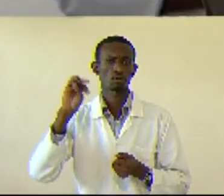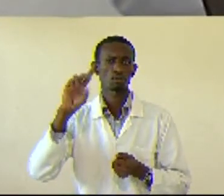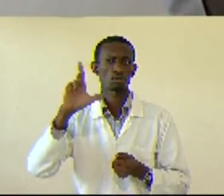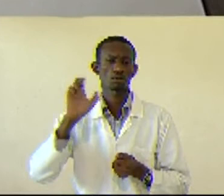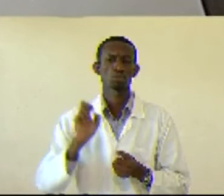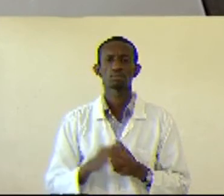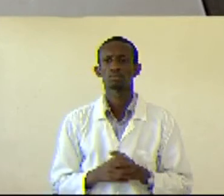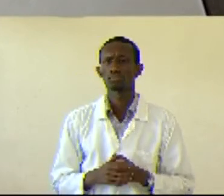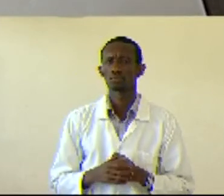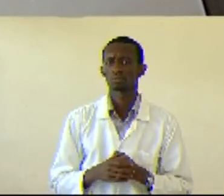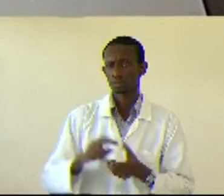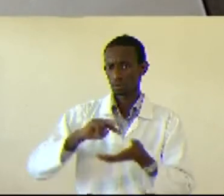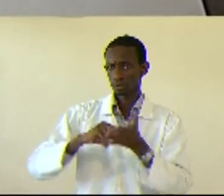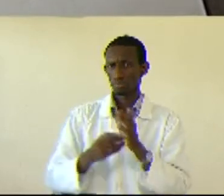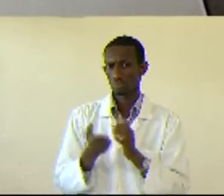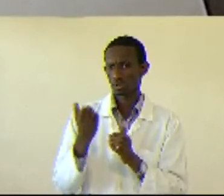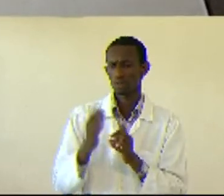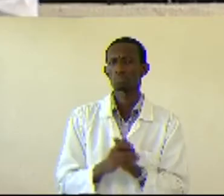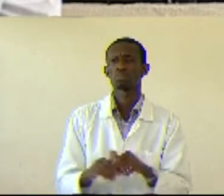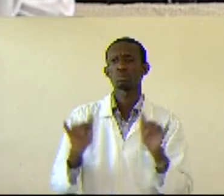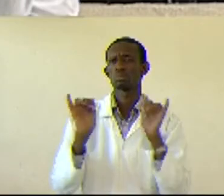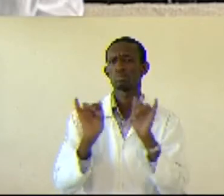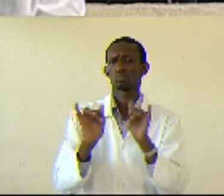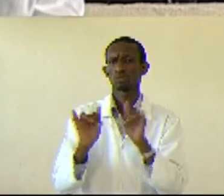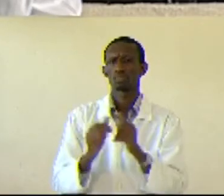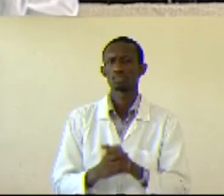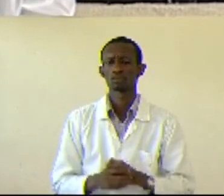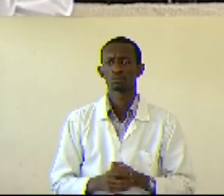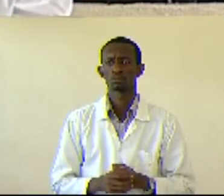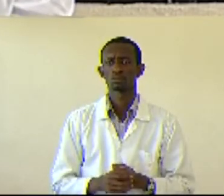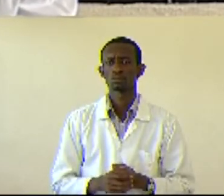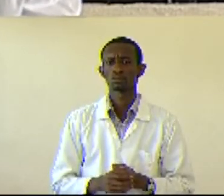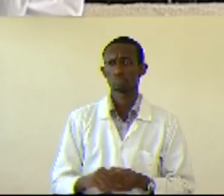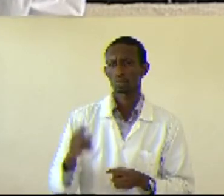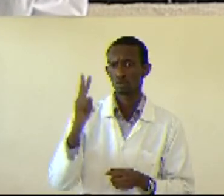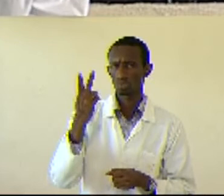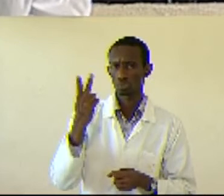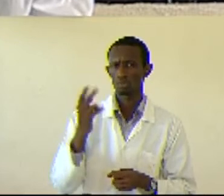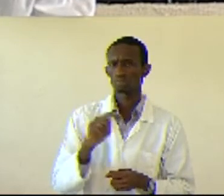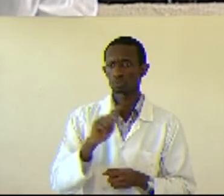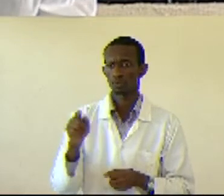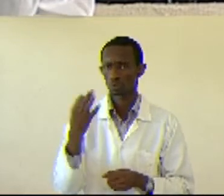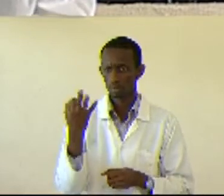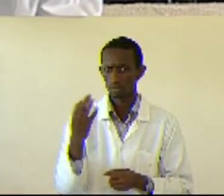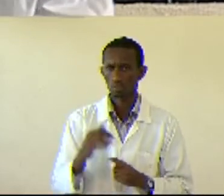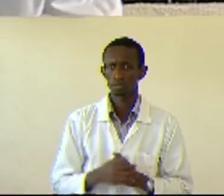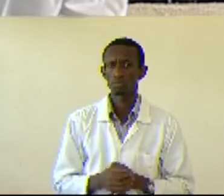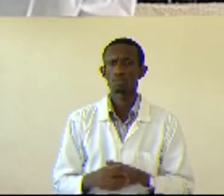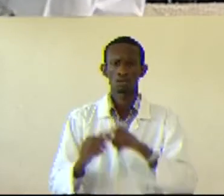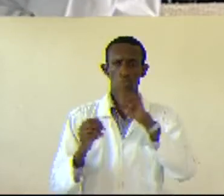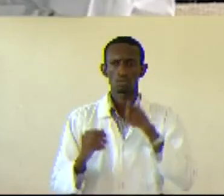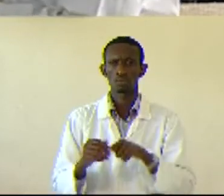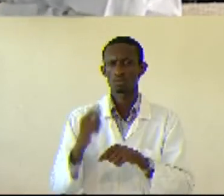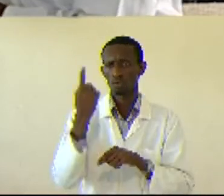Means that there is a constant here. This can be written like 2 divided by 3 integral